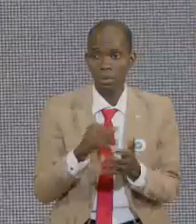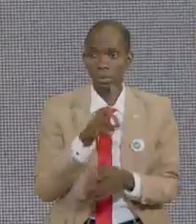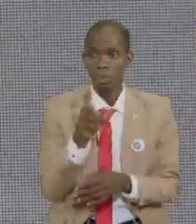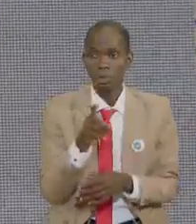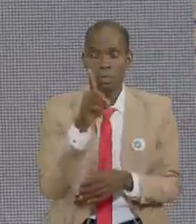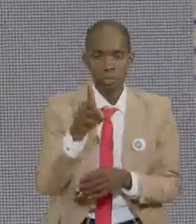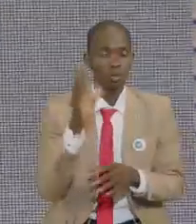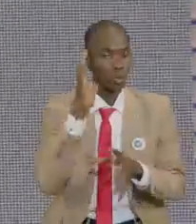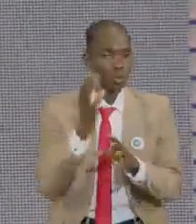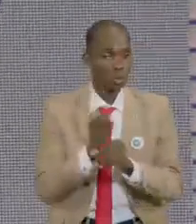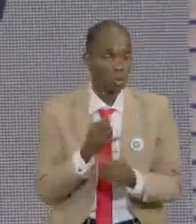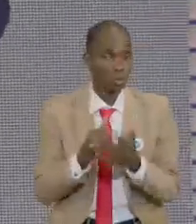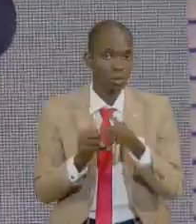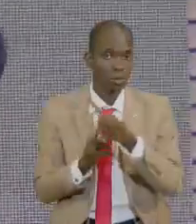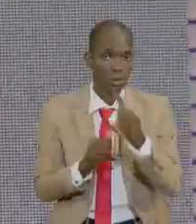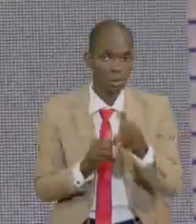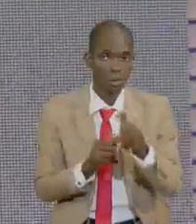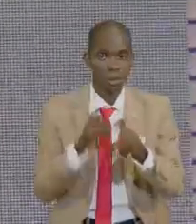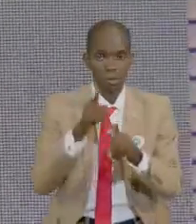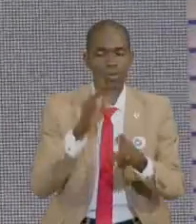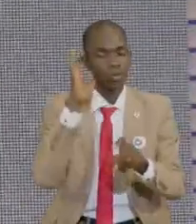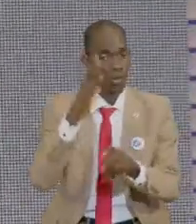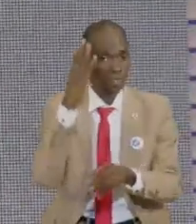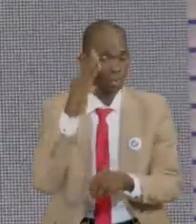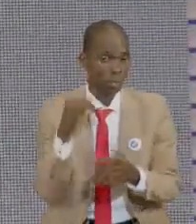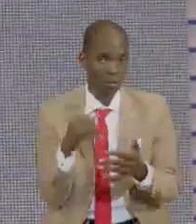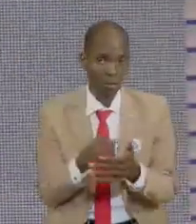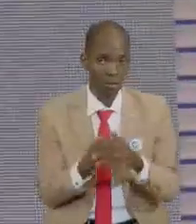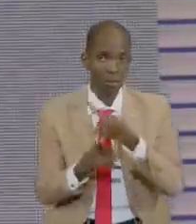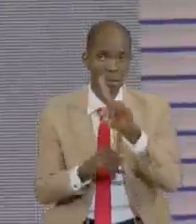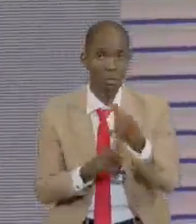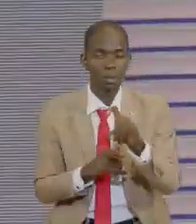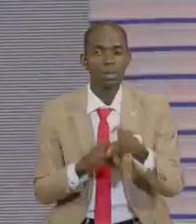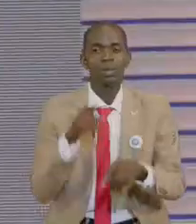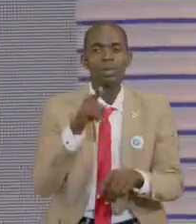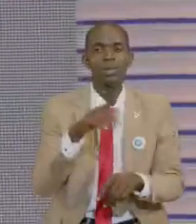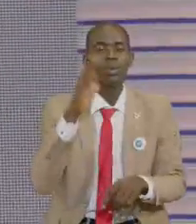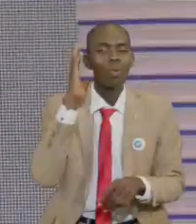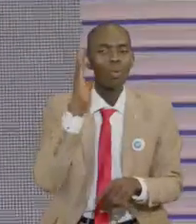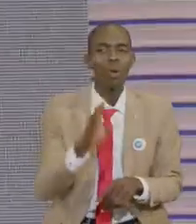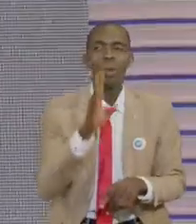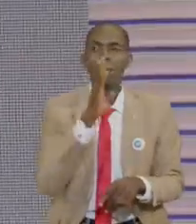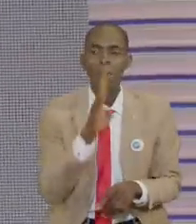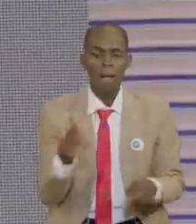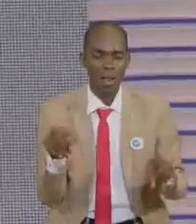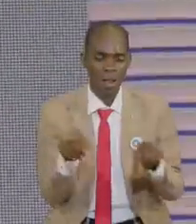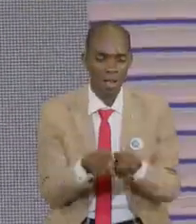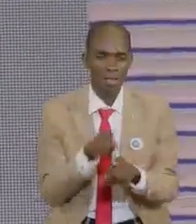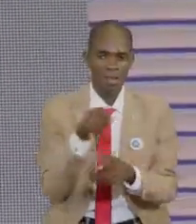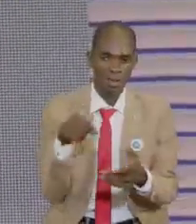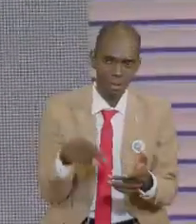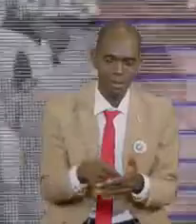receive. You experience. You will be like this